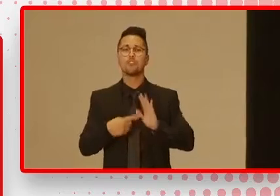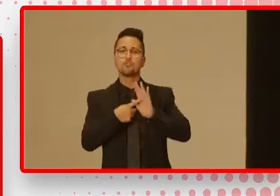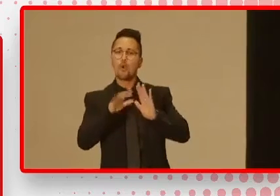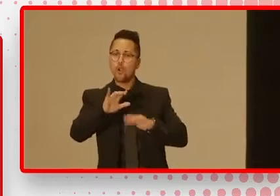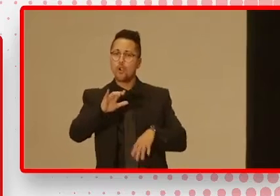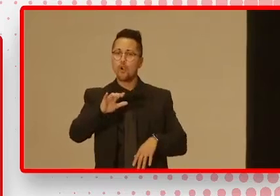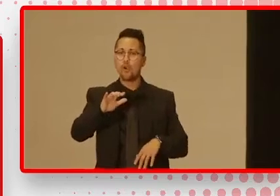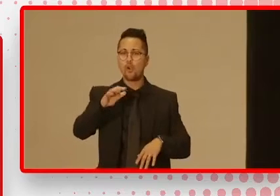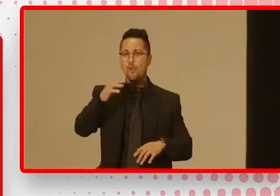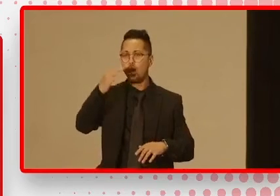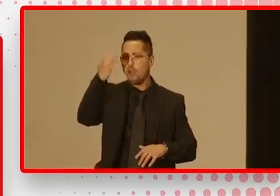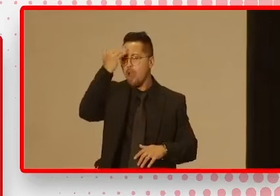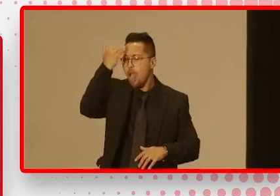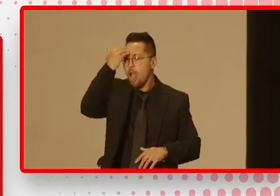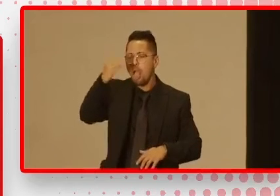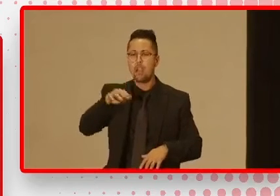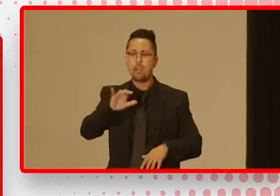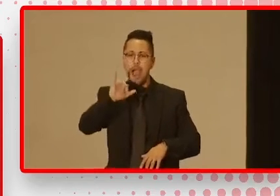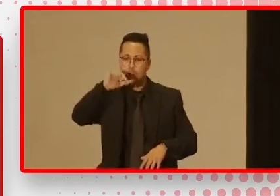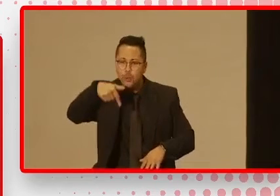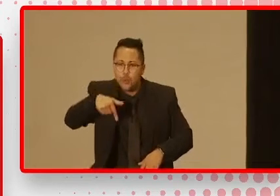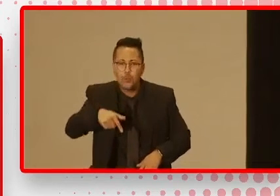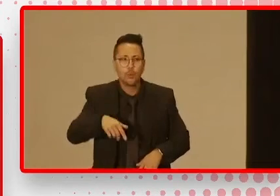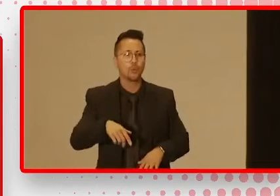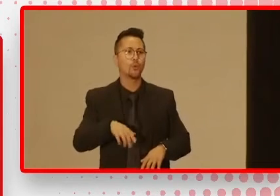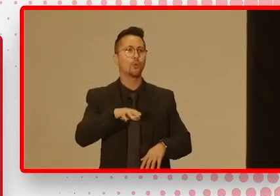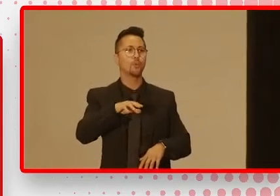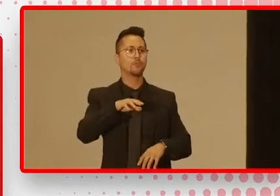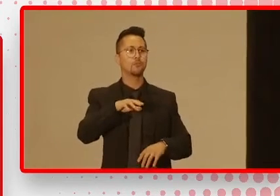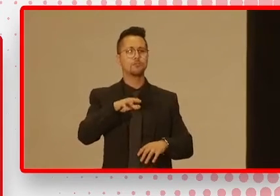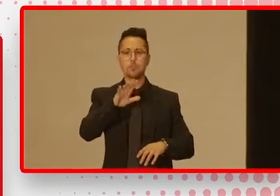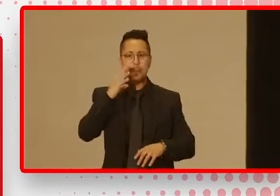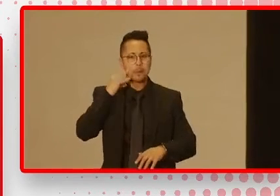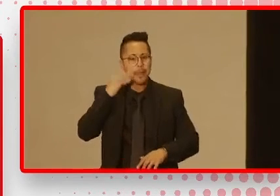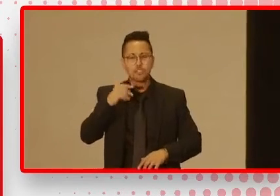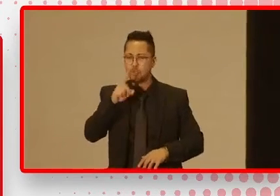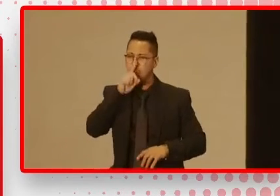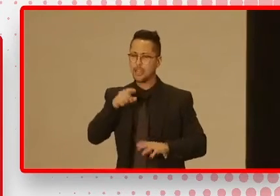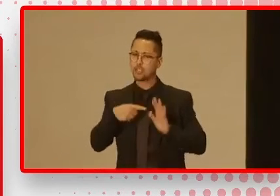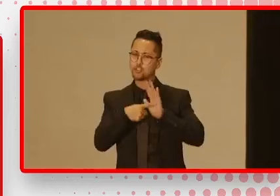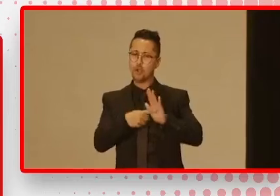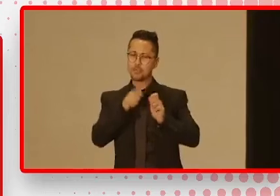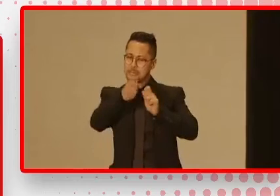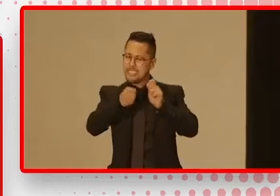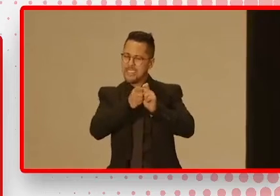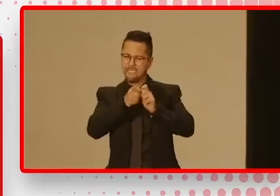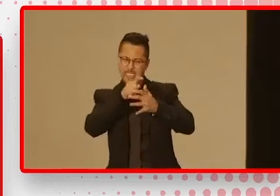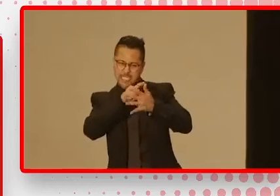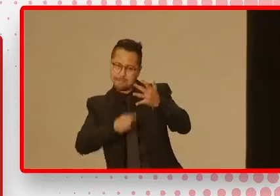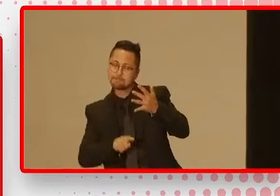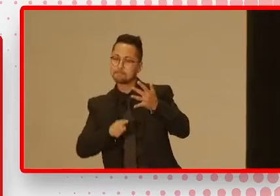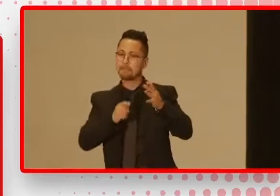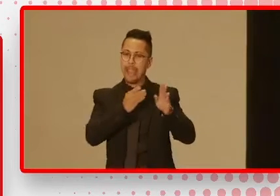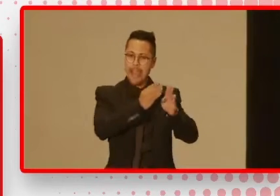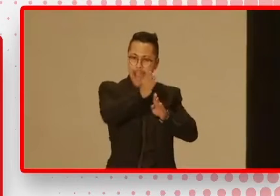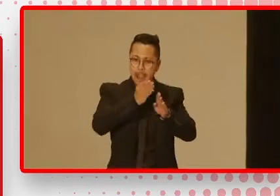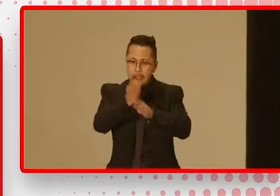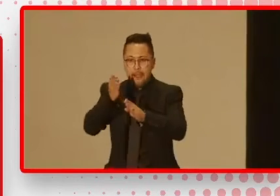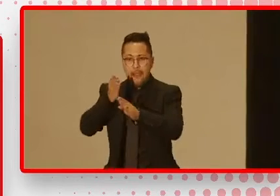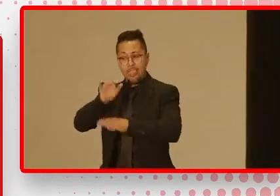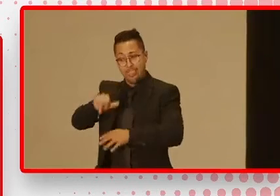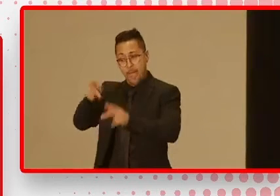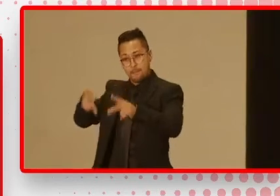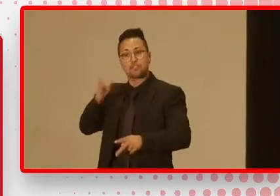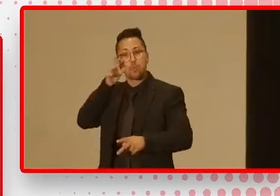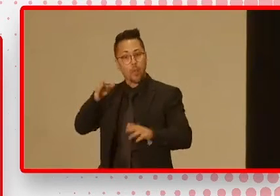what your academics are in, and it really pinpoints some specific job areas that this individual might excel in. And